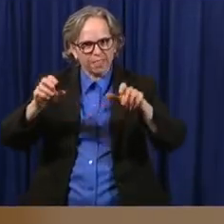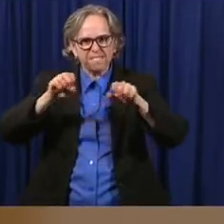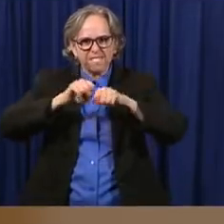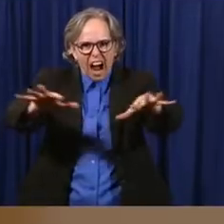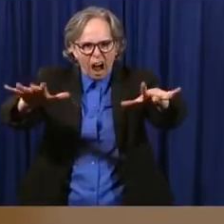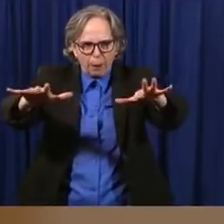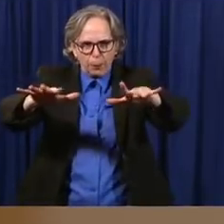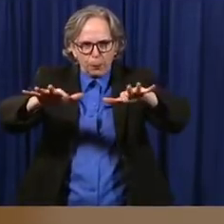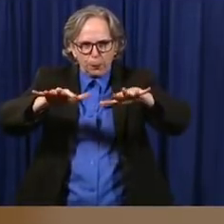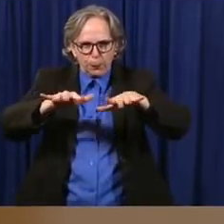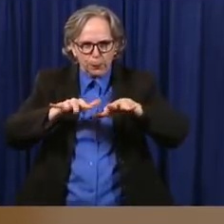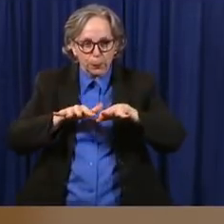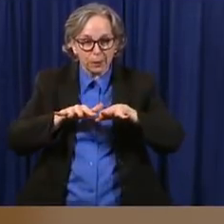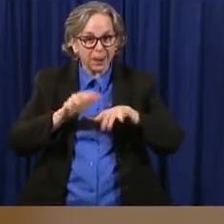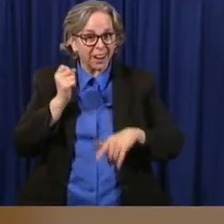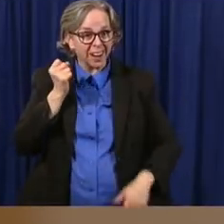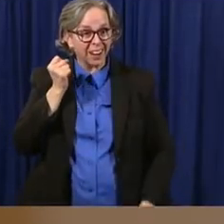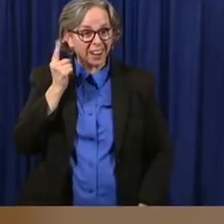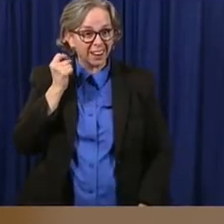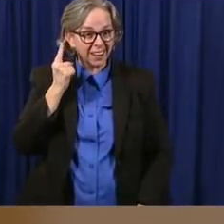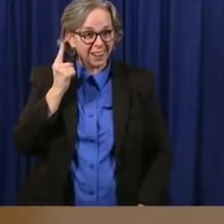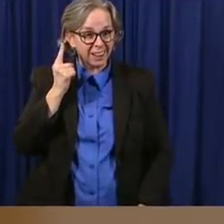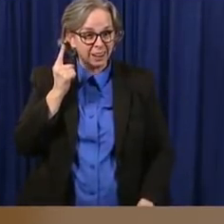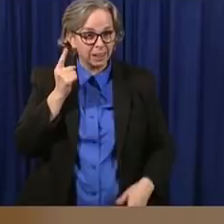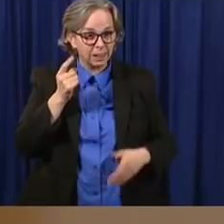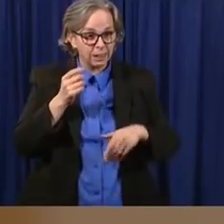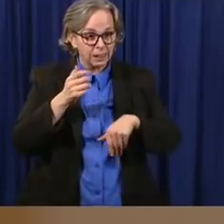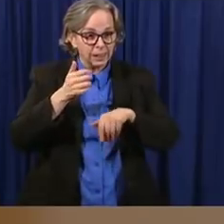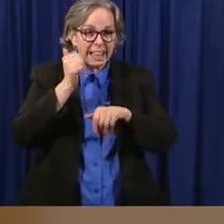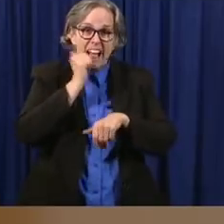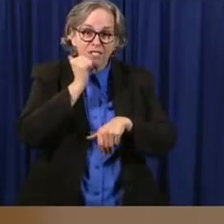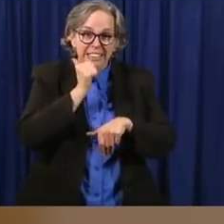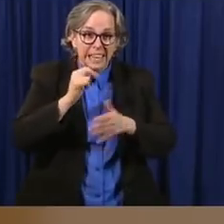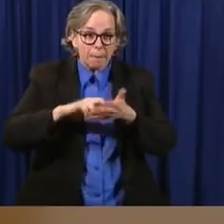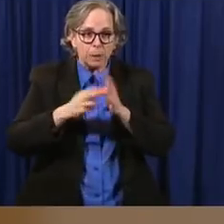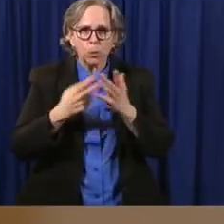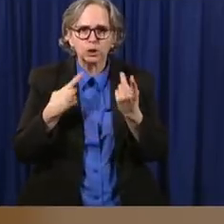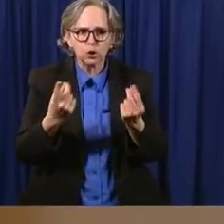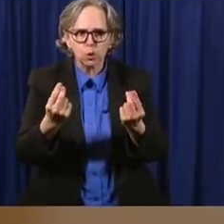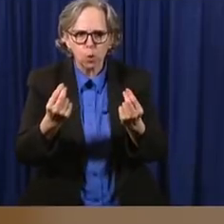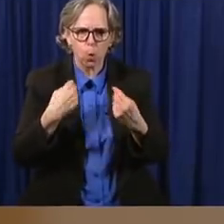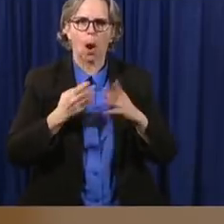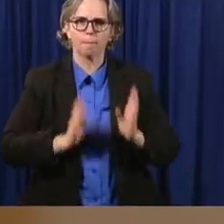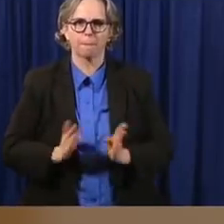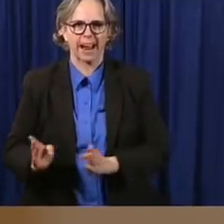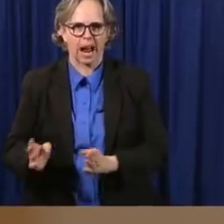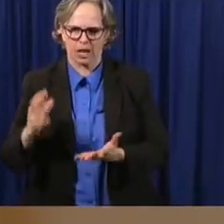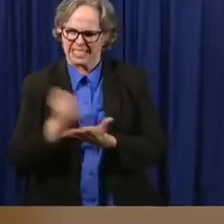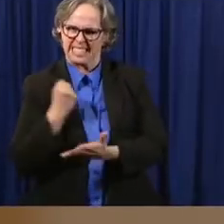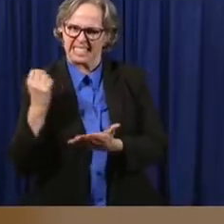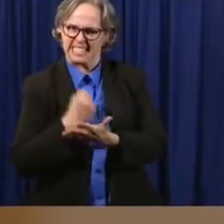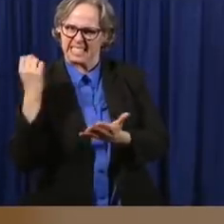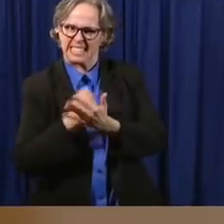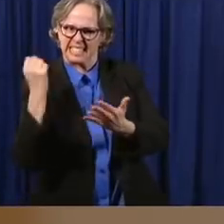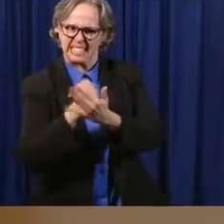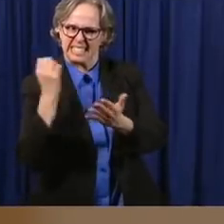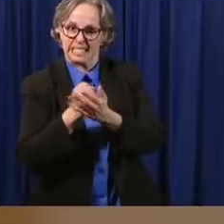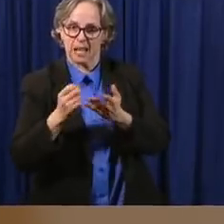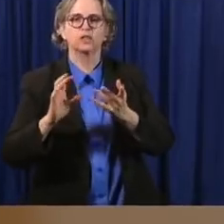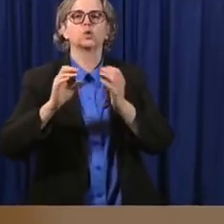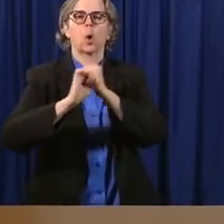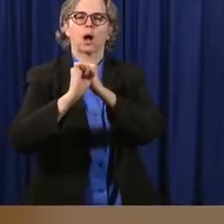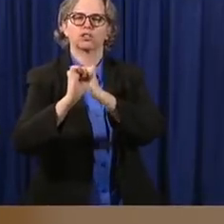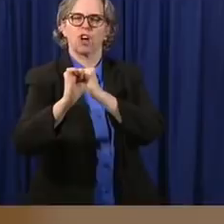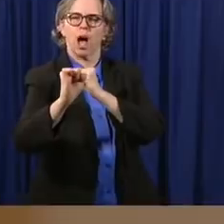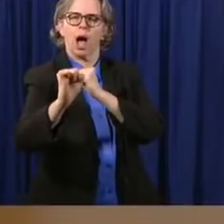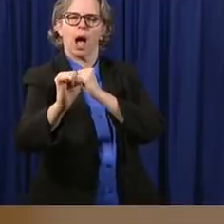in all our systems. And with each and every day we buy, there could be more PPE, there could be more testing,